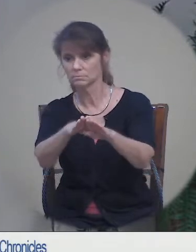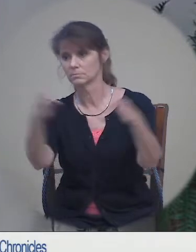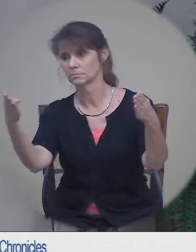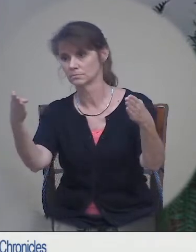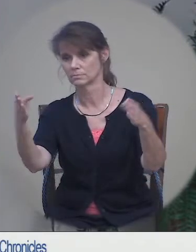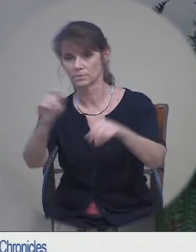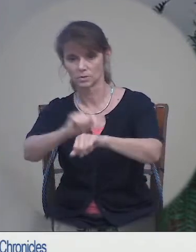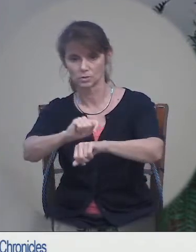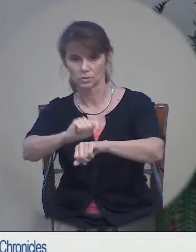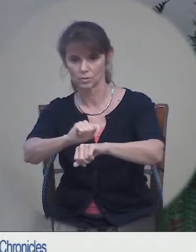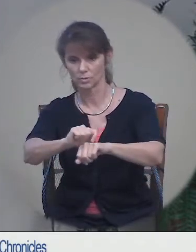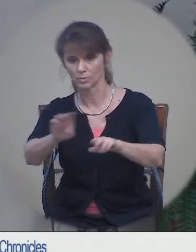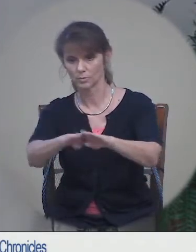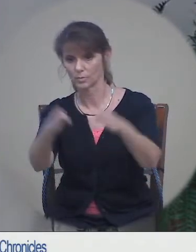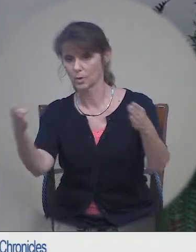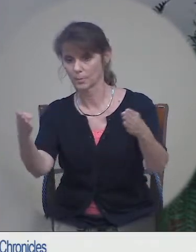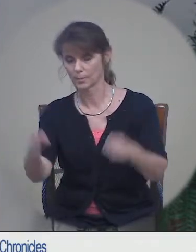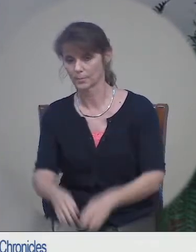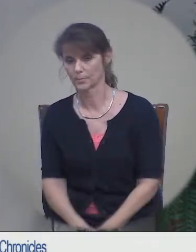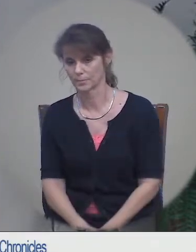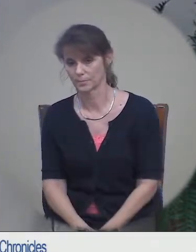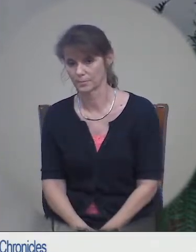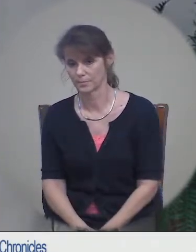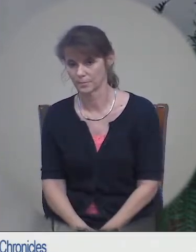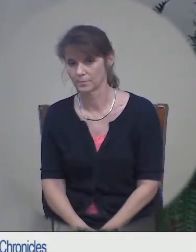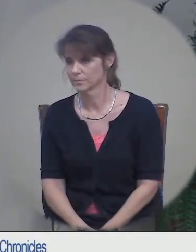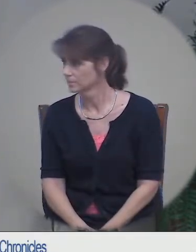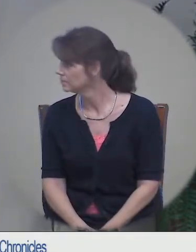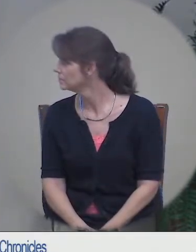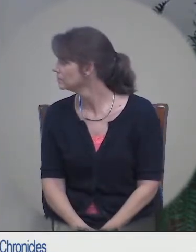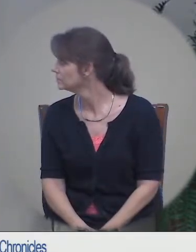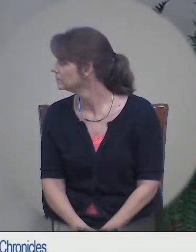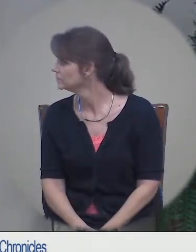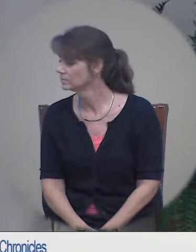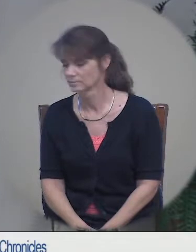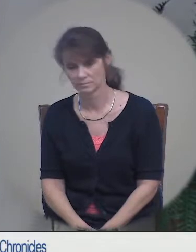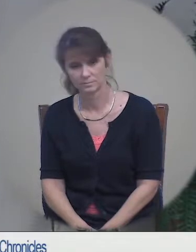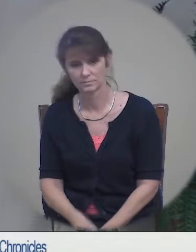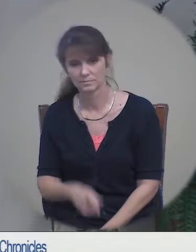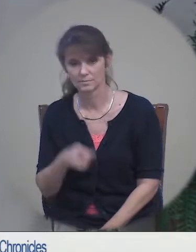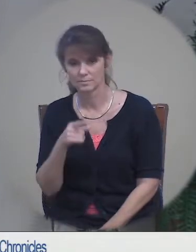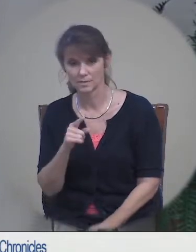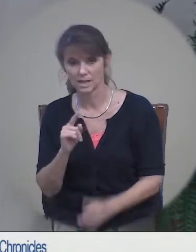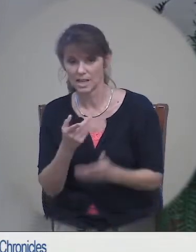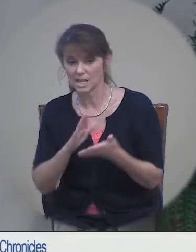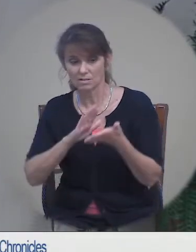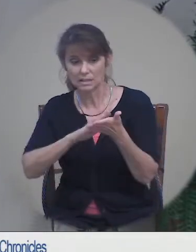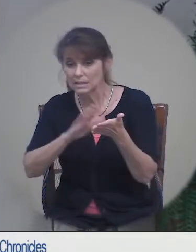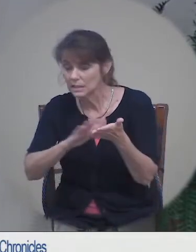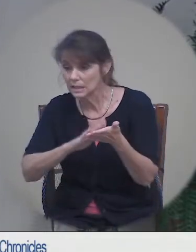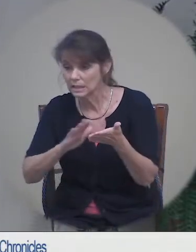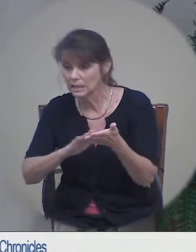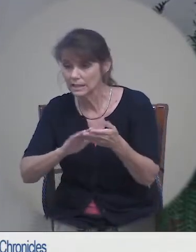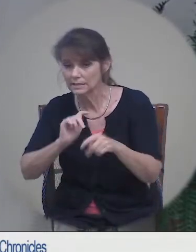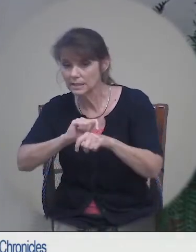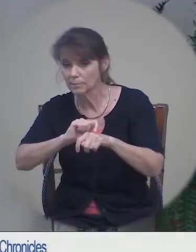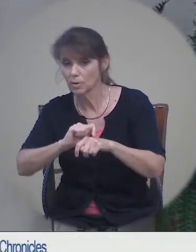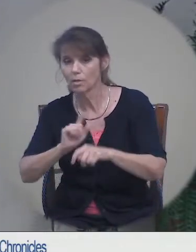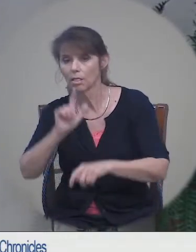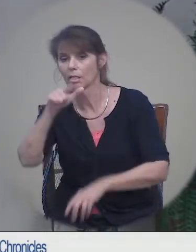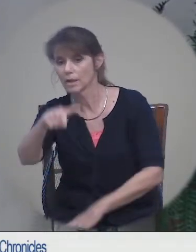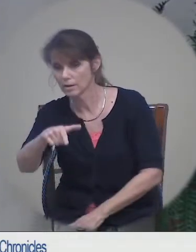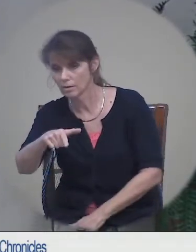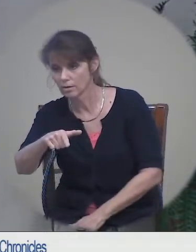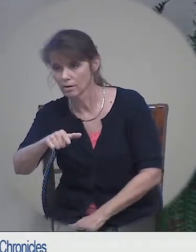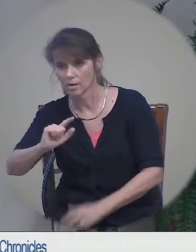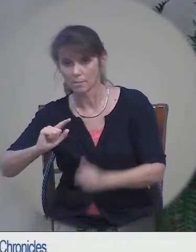Now, you could argue maybe this is not chronological because he doesn't go about cleansing the temple till later. But the very first thing he does